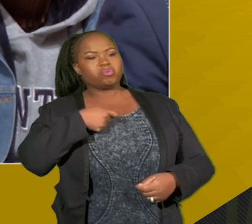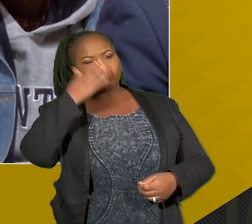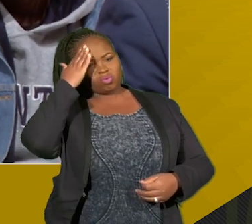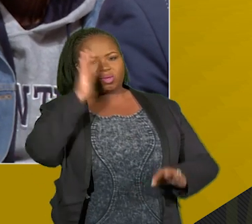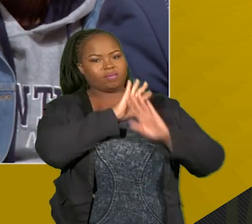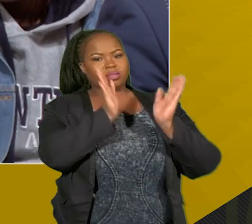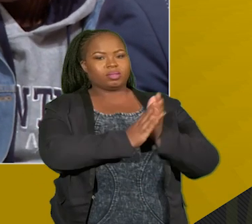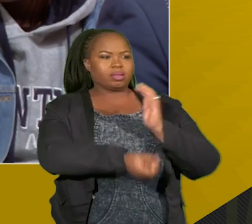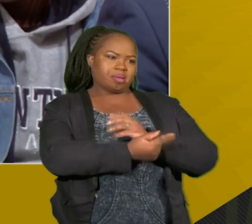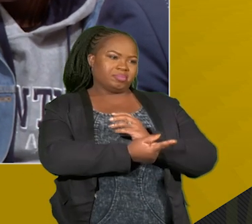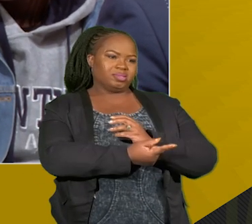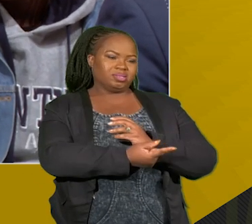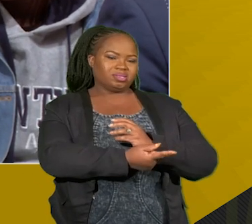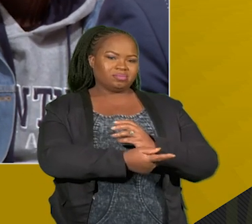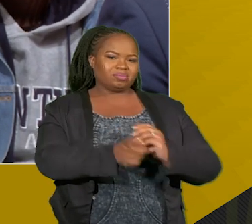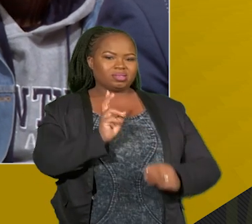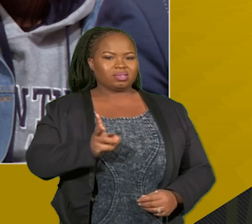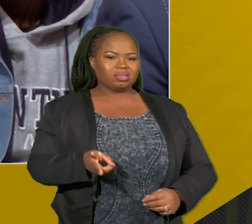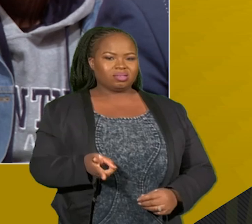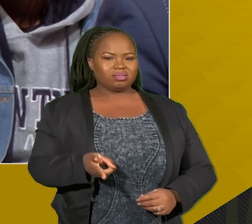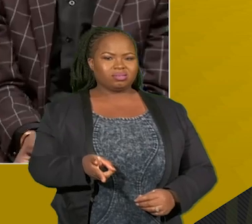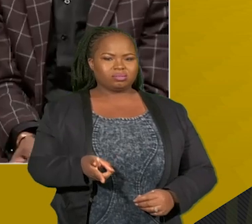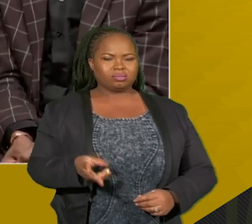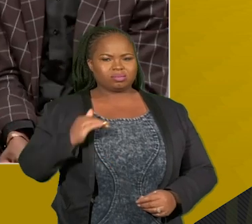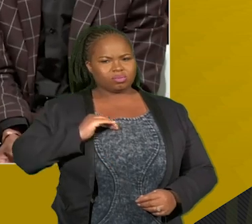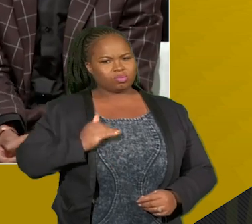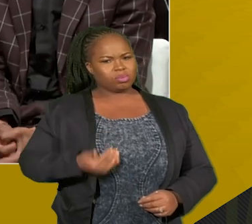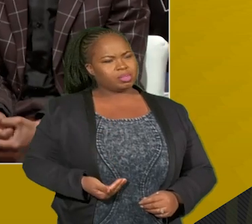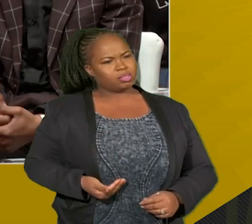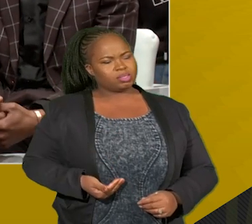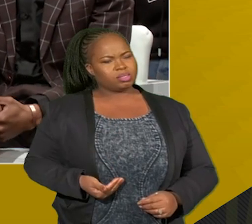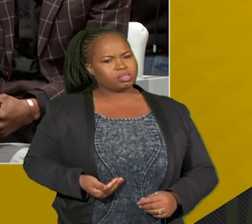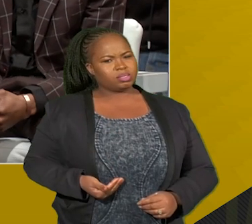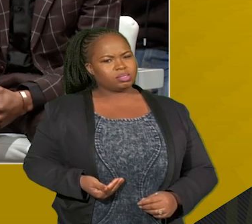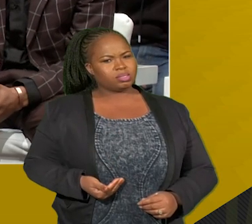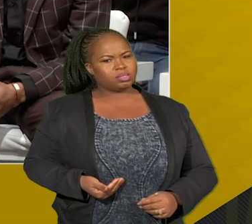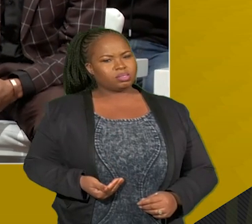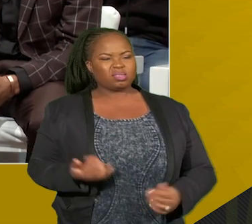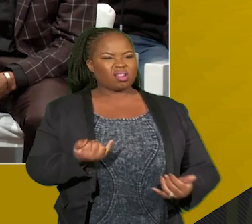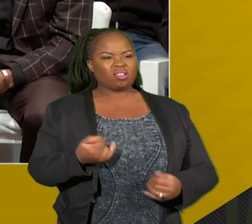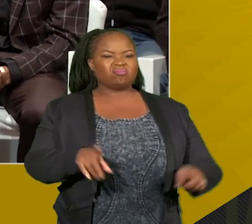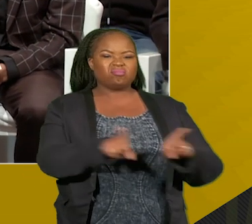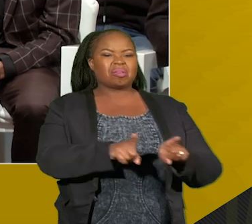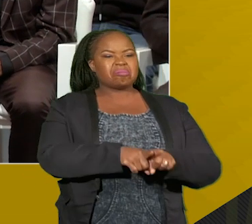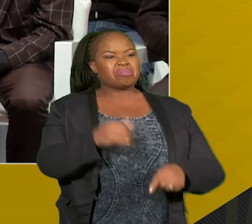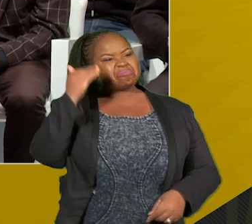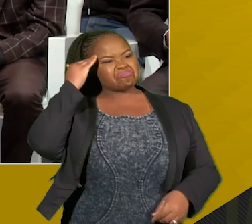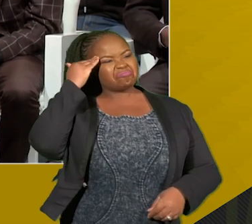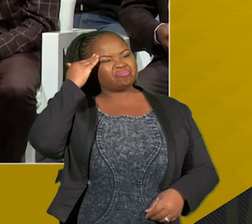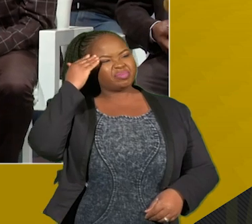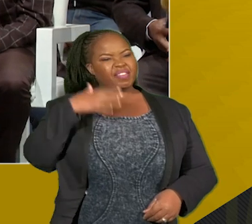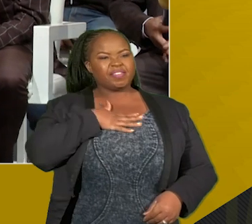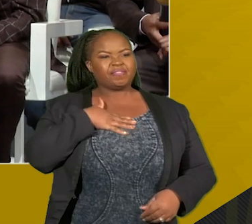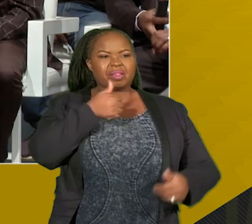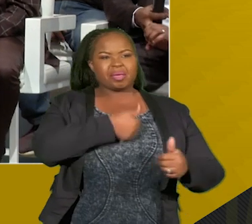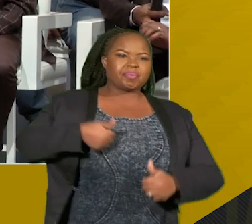after that. Another thing is that I feel that women, as I said, it's a mentality of superiority, and